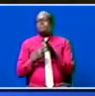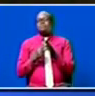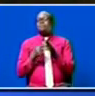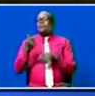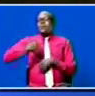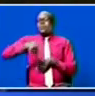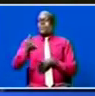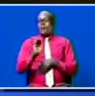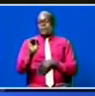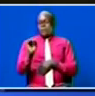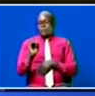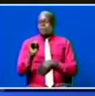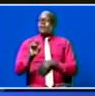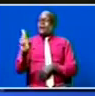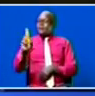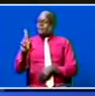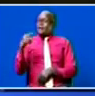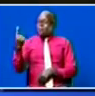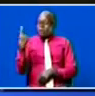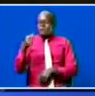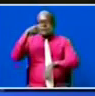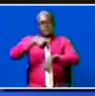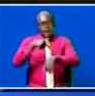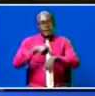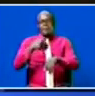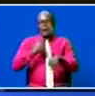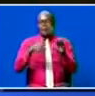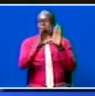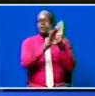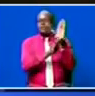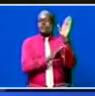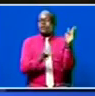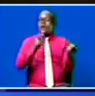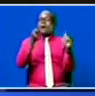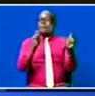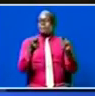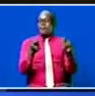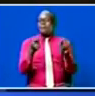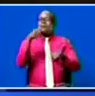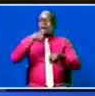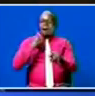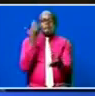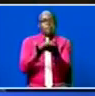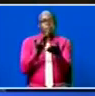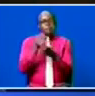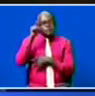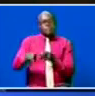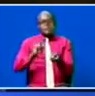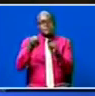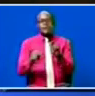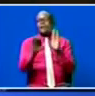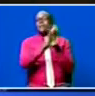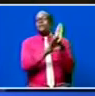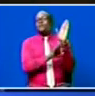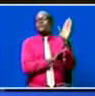yet there. And referendum will only come when there is constitutional amendments. When they have proposed that we have to amend the